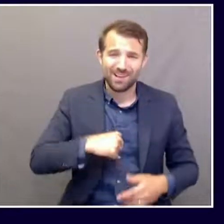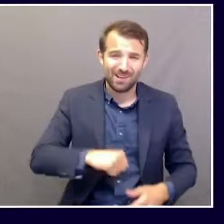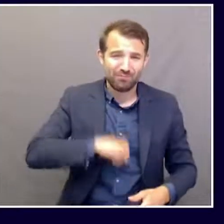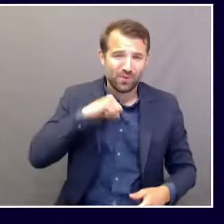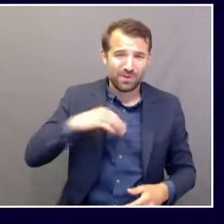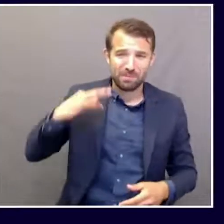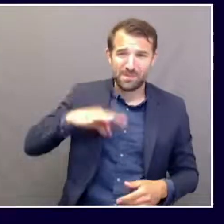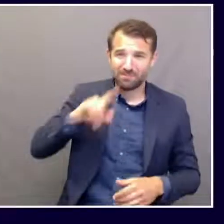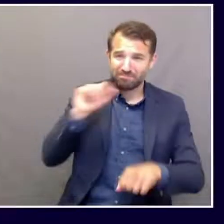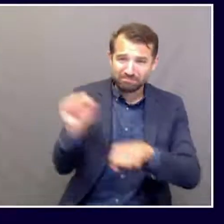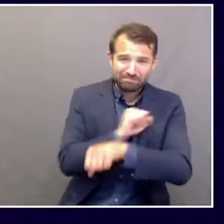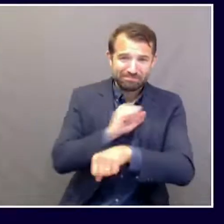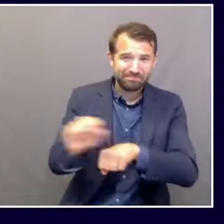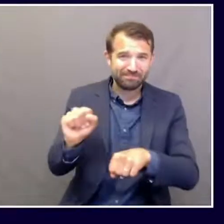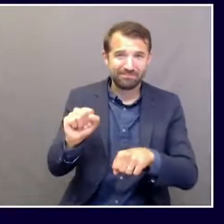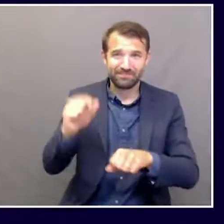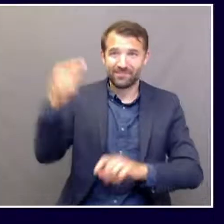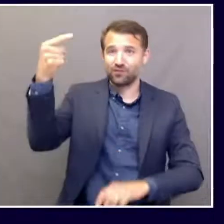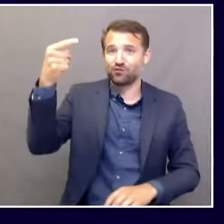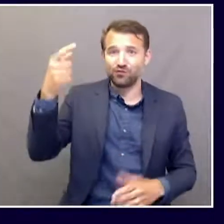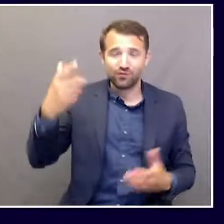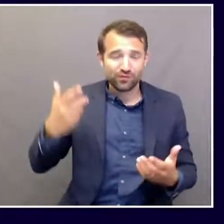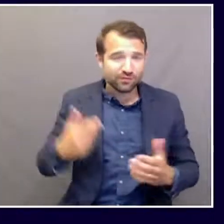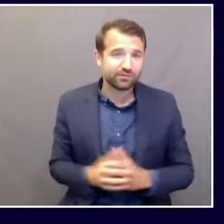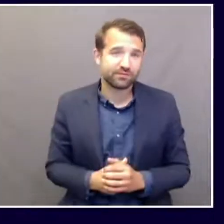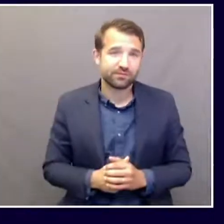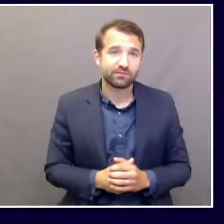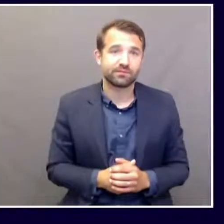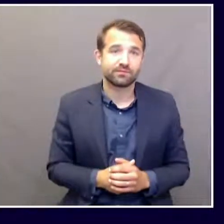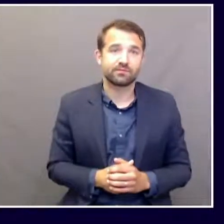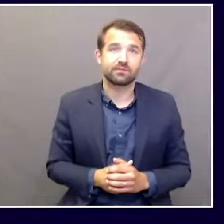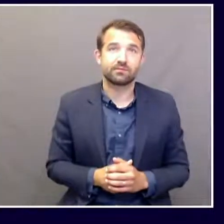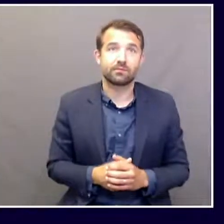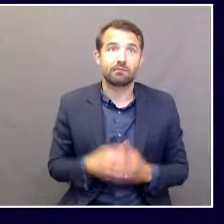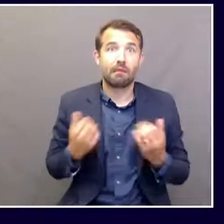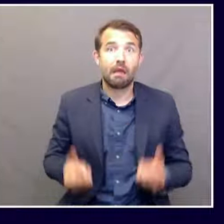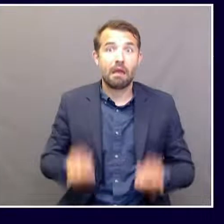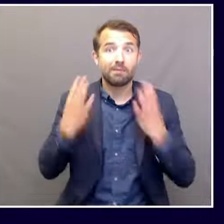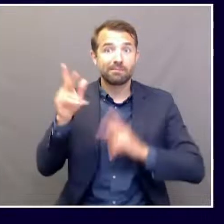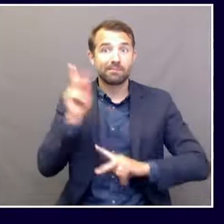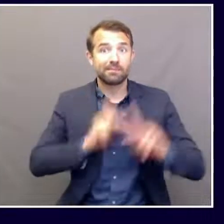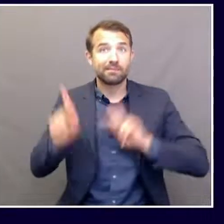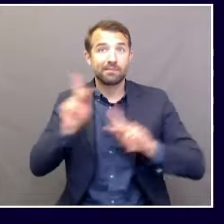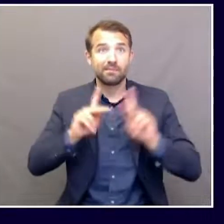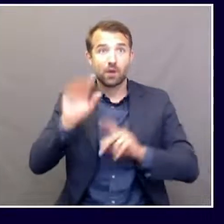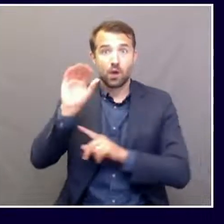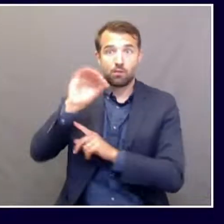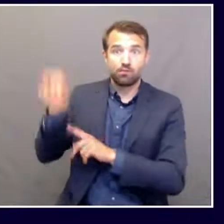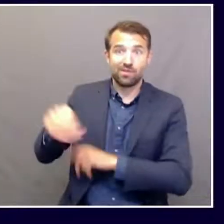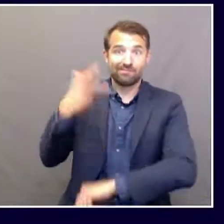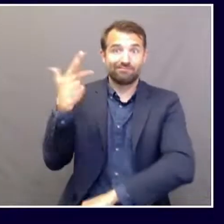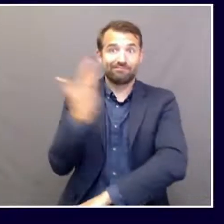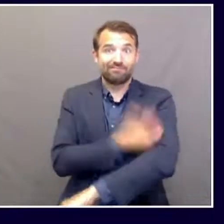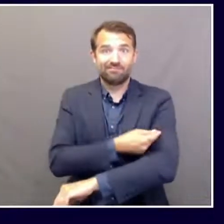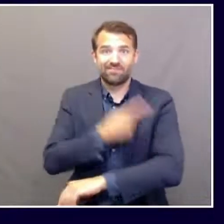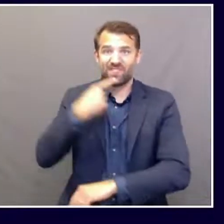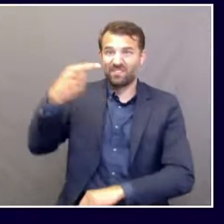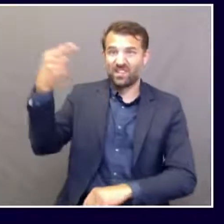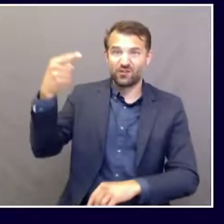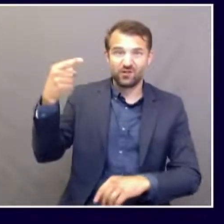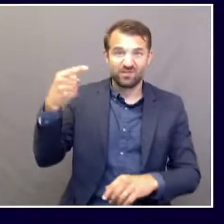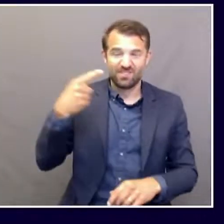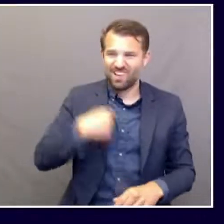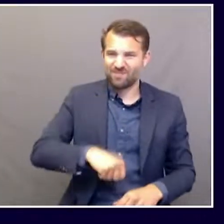tables in terms of the percentage of our population that's vaccinated. We should recognize here within the state that those vaccination rates